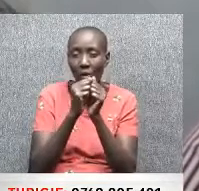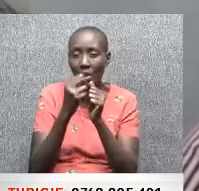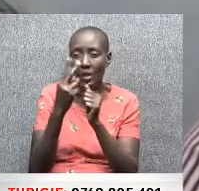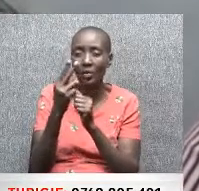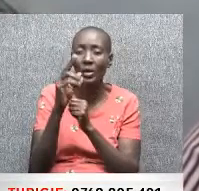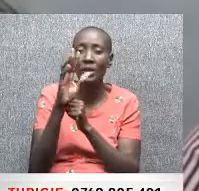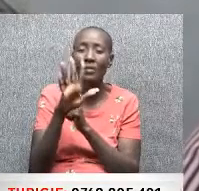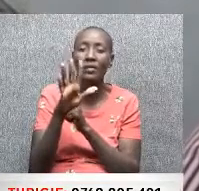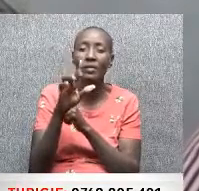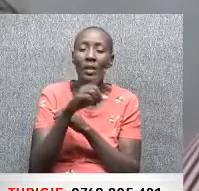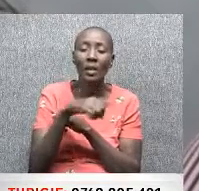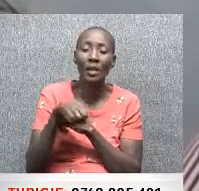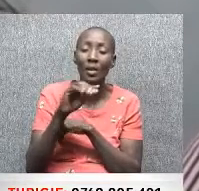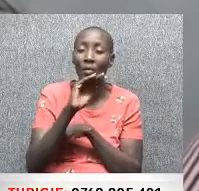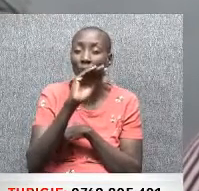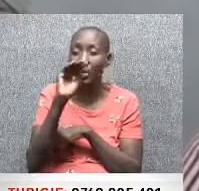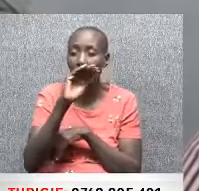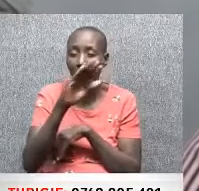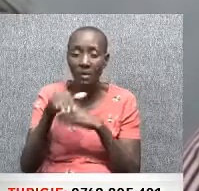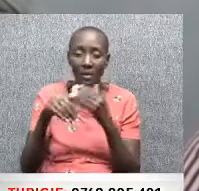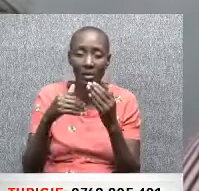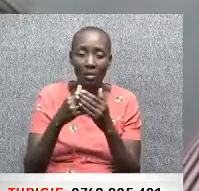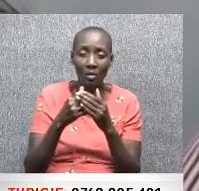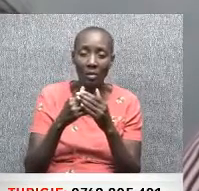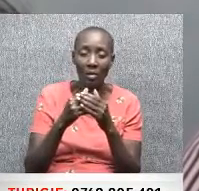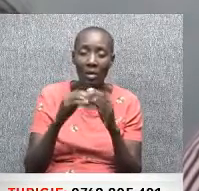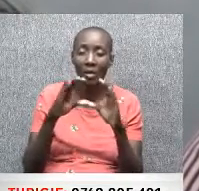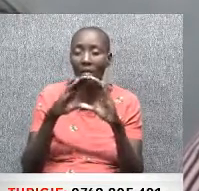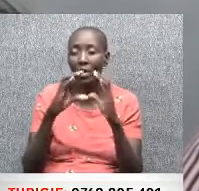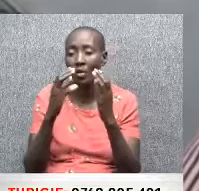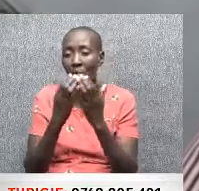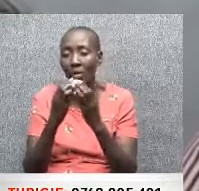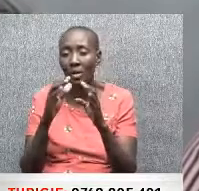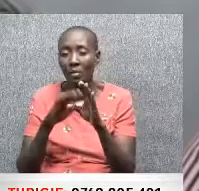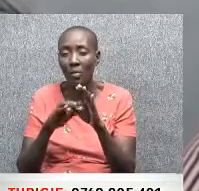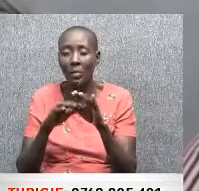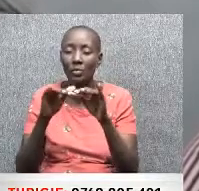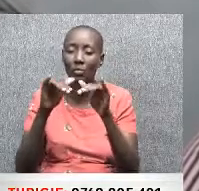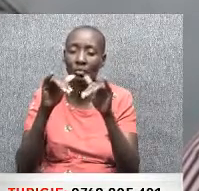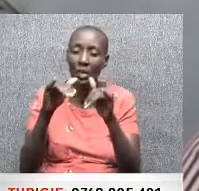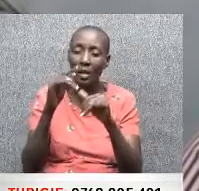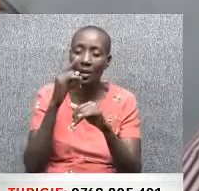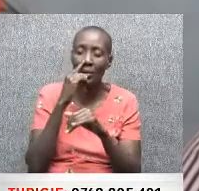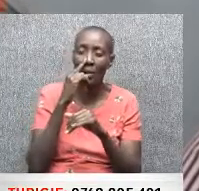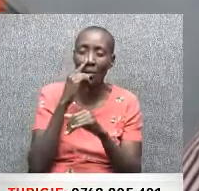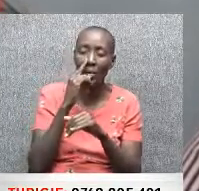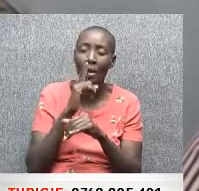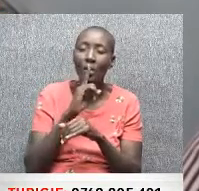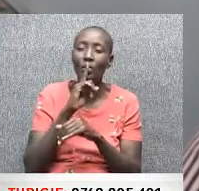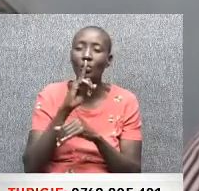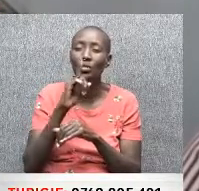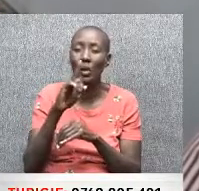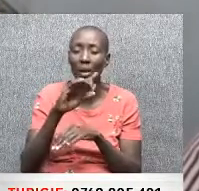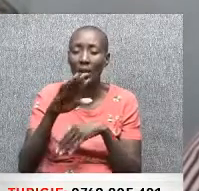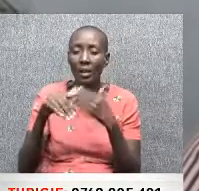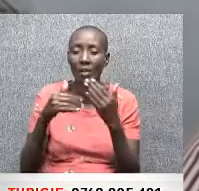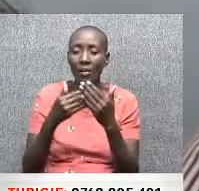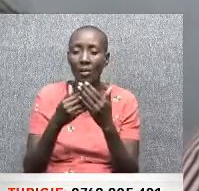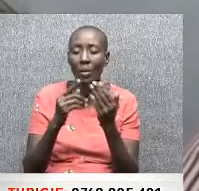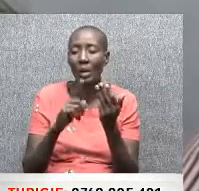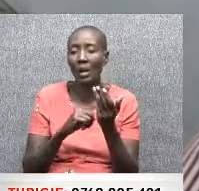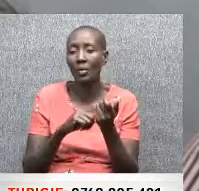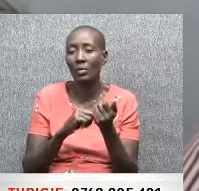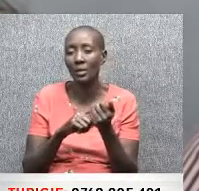and we are urging all the local communities to remain in their homes and ensure they are all